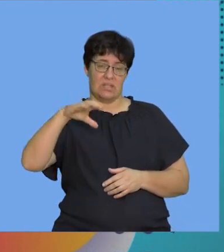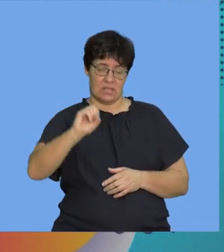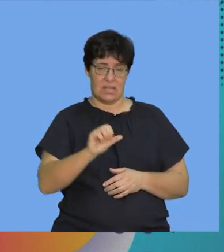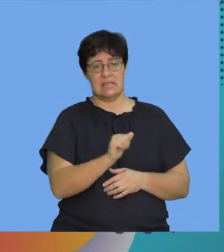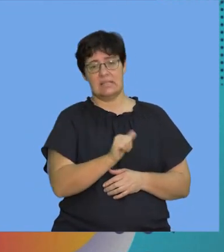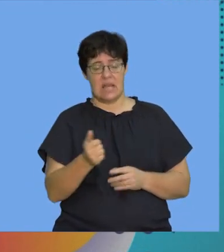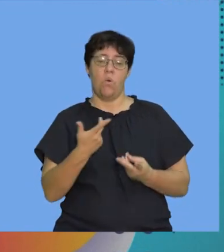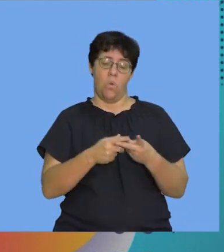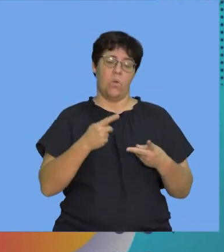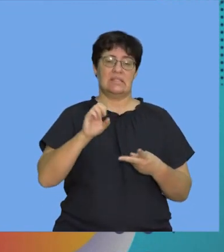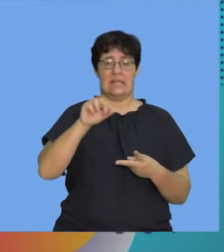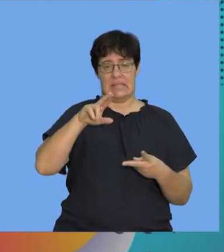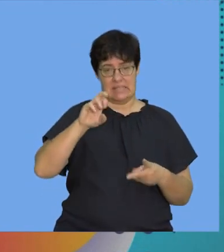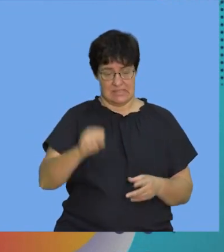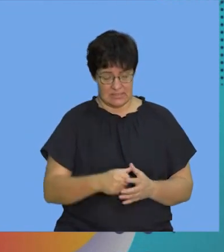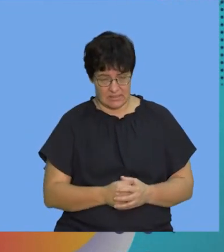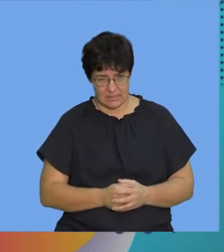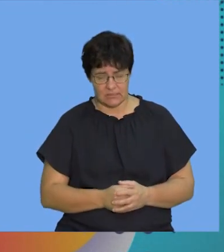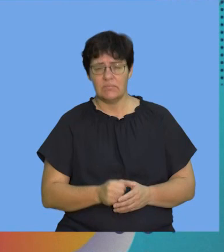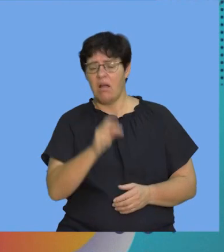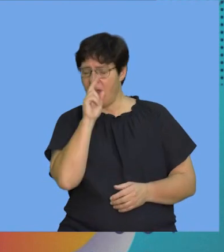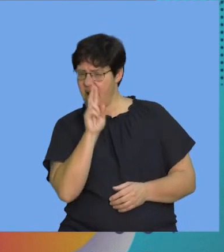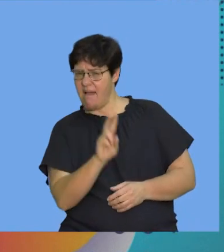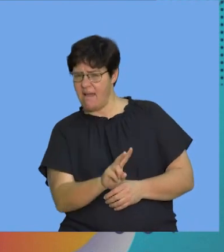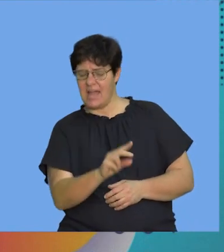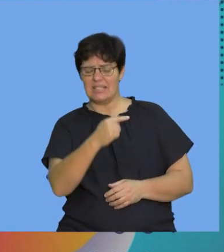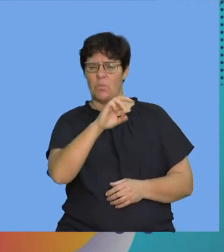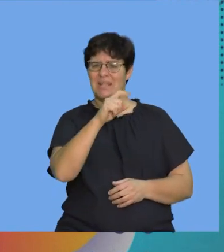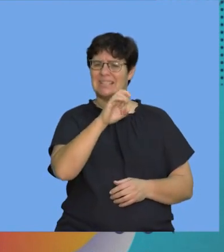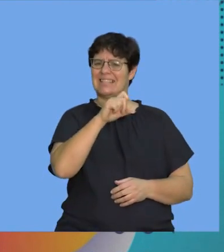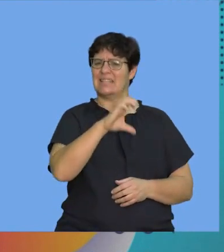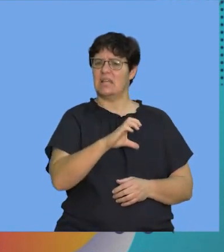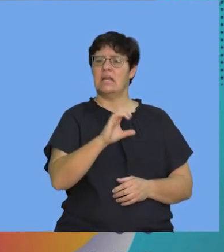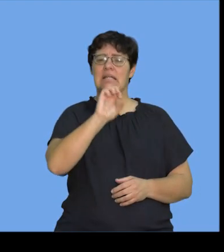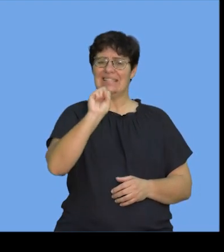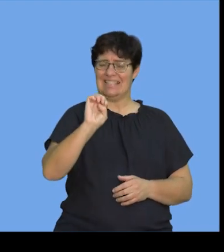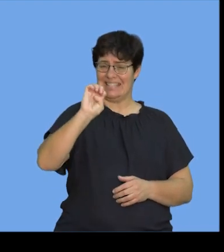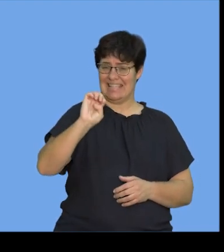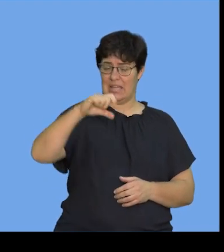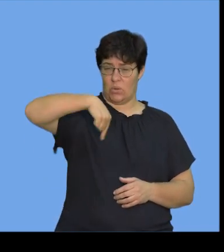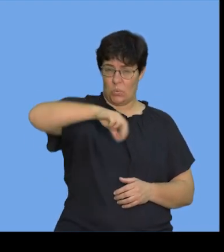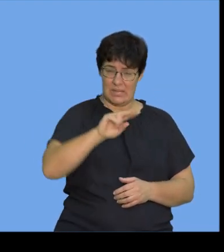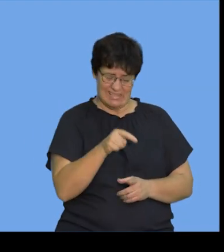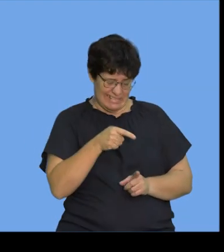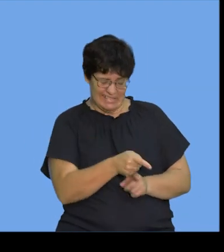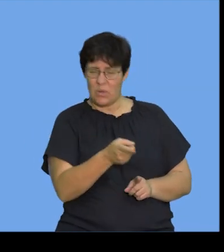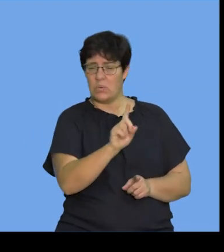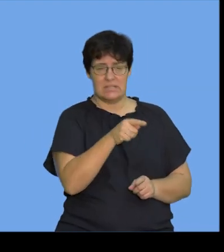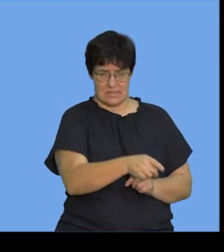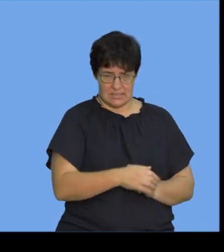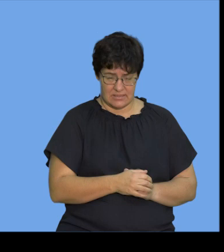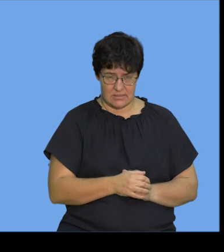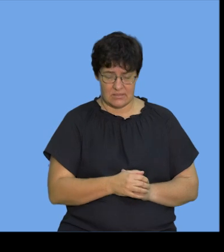geometric series. So for now, let's look at what is a geometric sequence. So with a